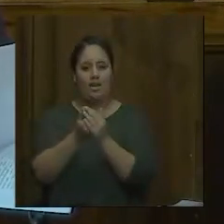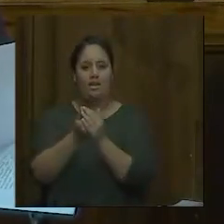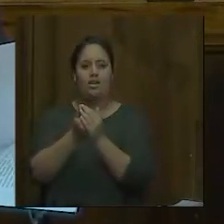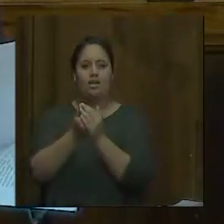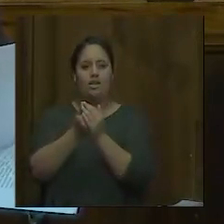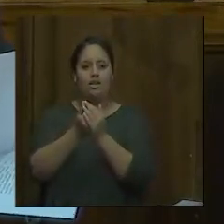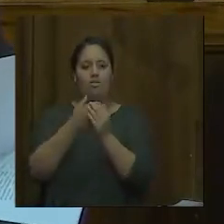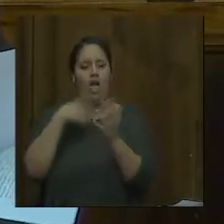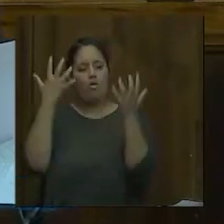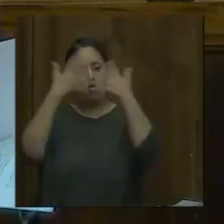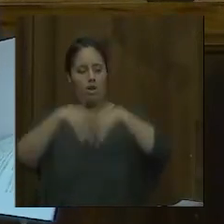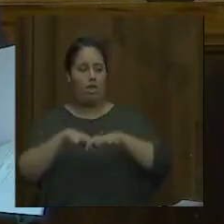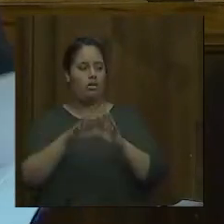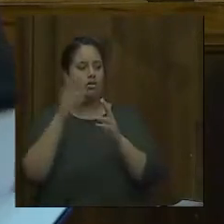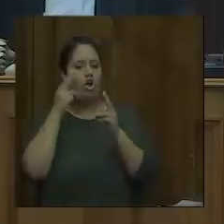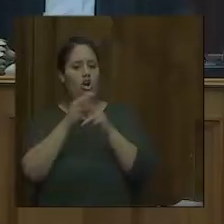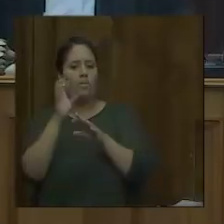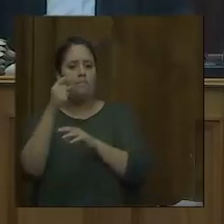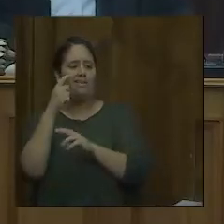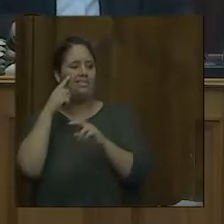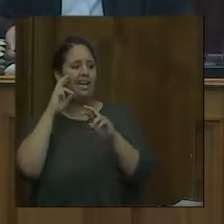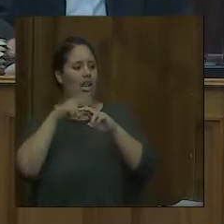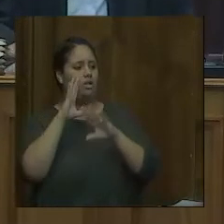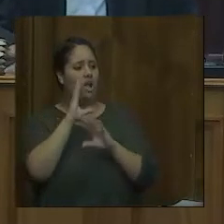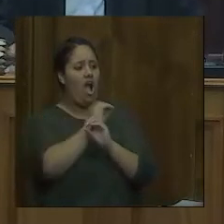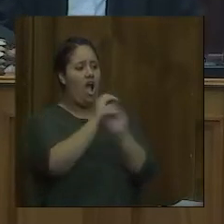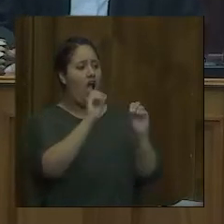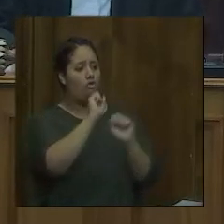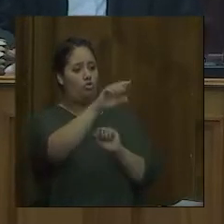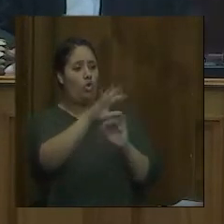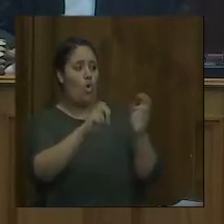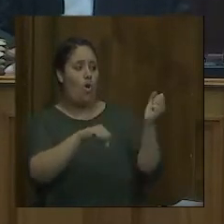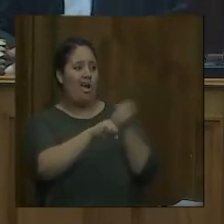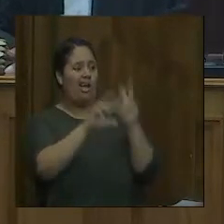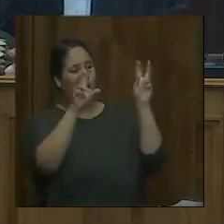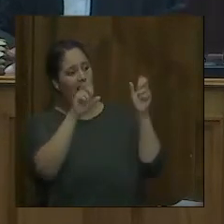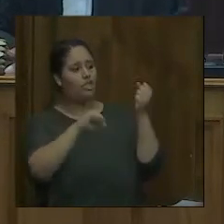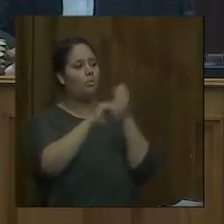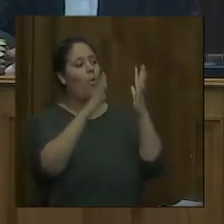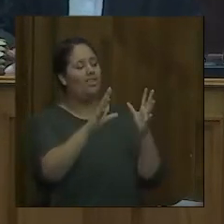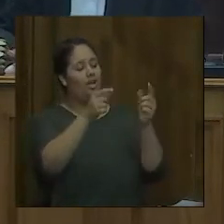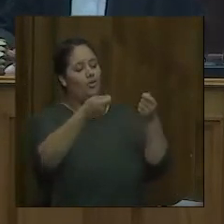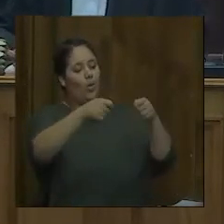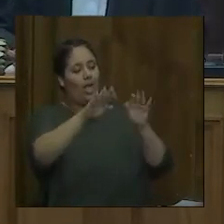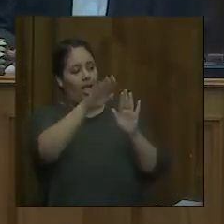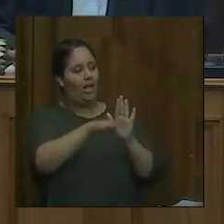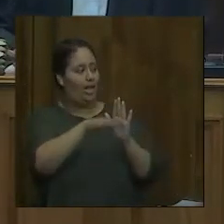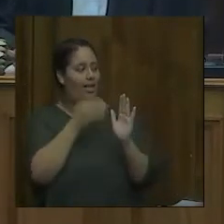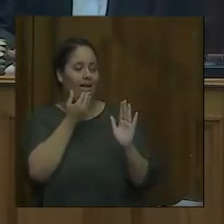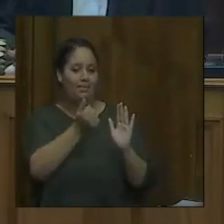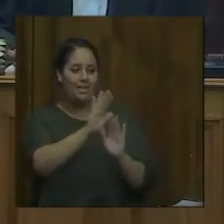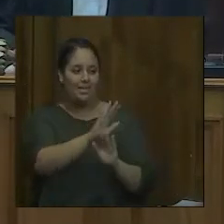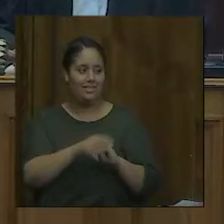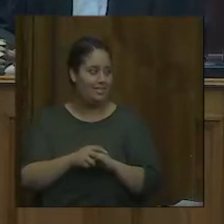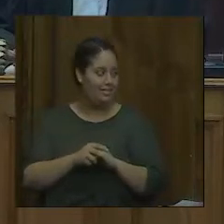please. Honourable Max, sorry, I just need to ask your supporters to just tone down a little so that we can actually hear